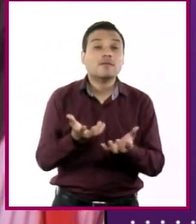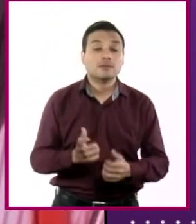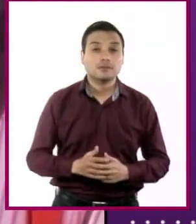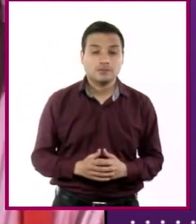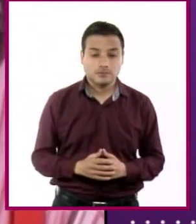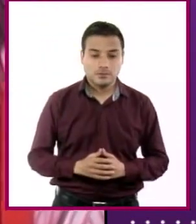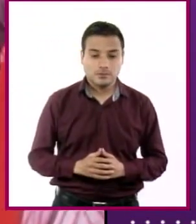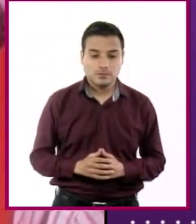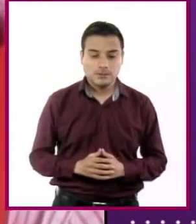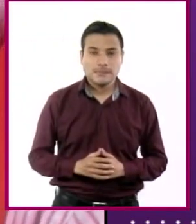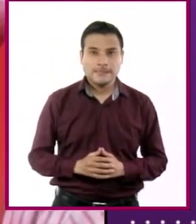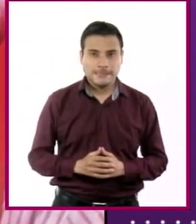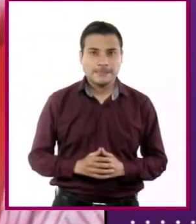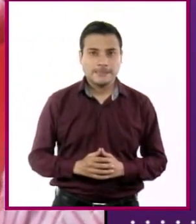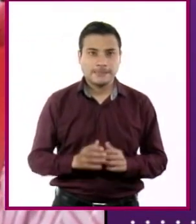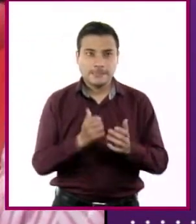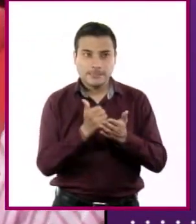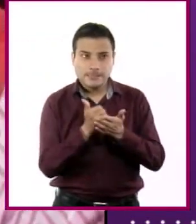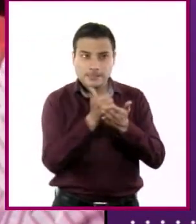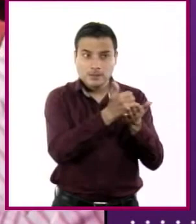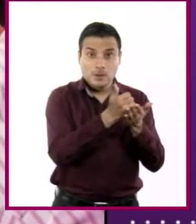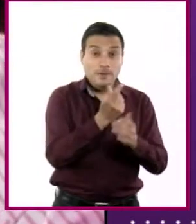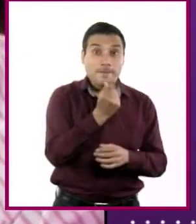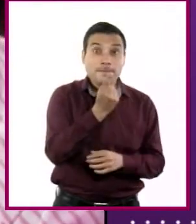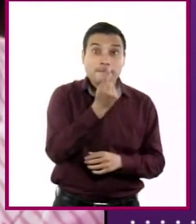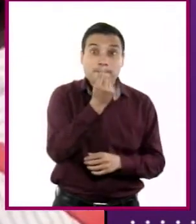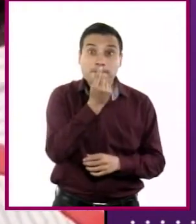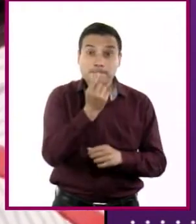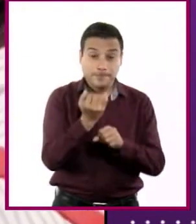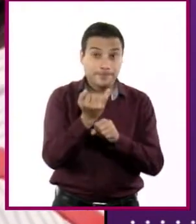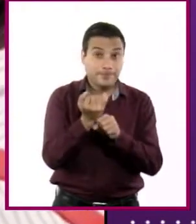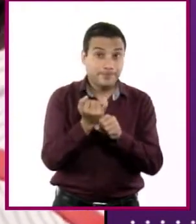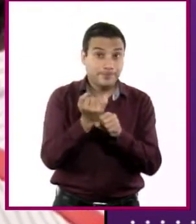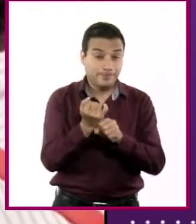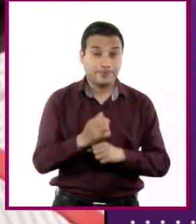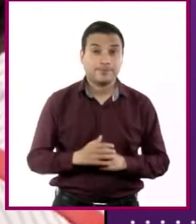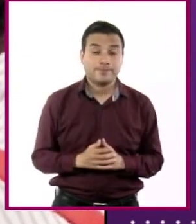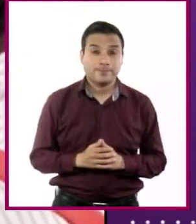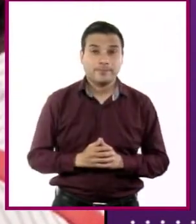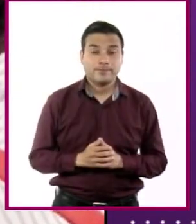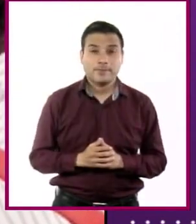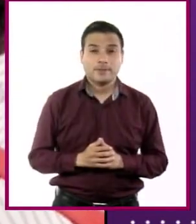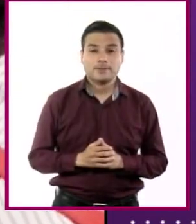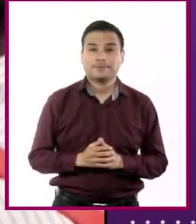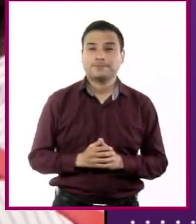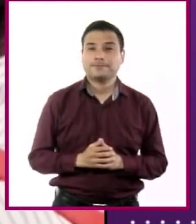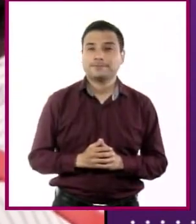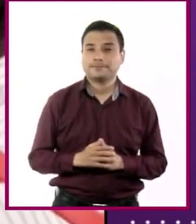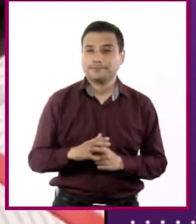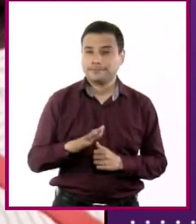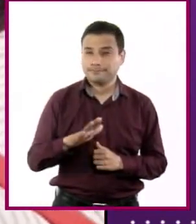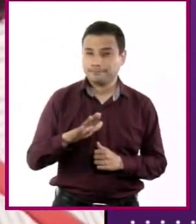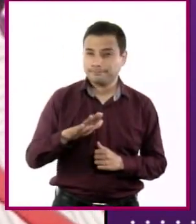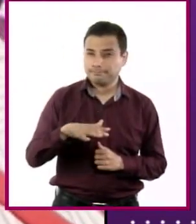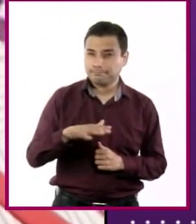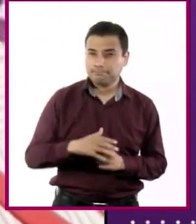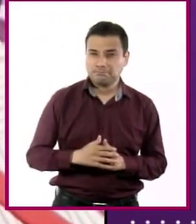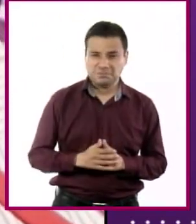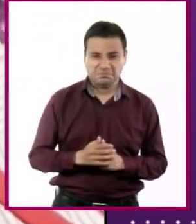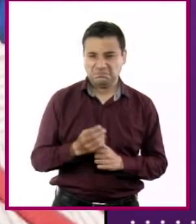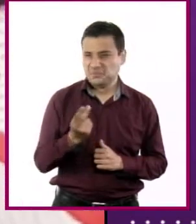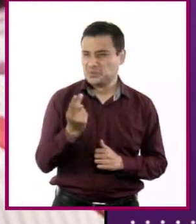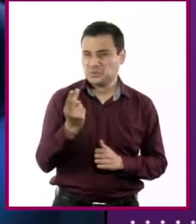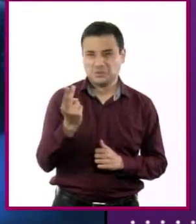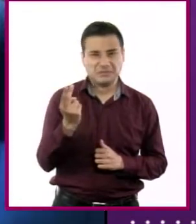We are going to help the police solve some mysteries. Well, you don't have to solve